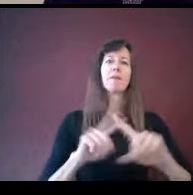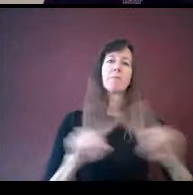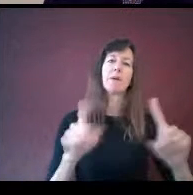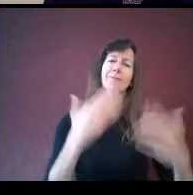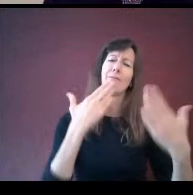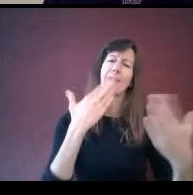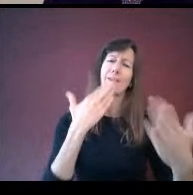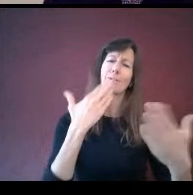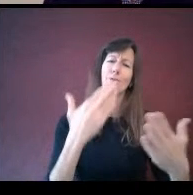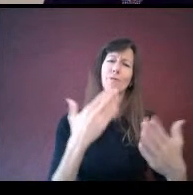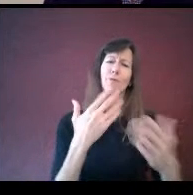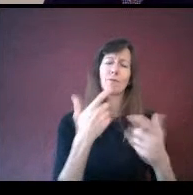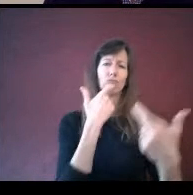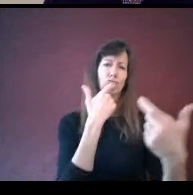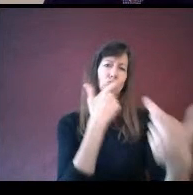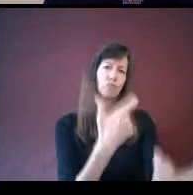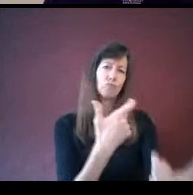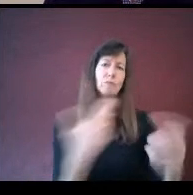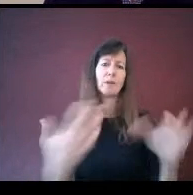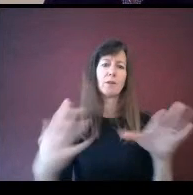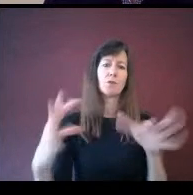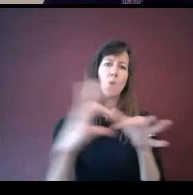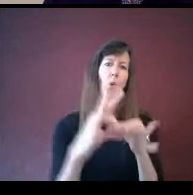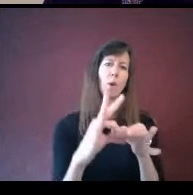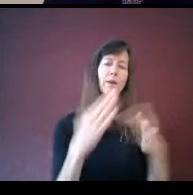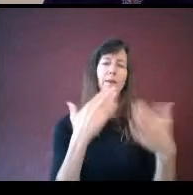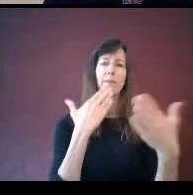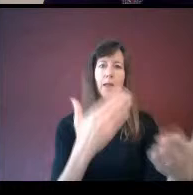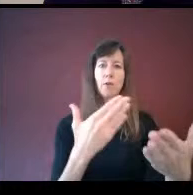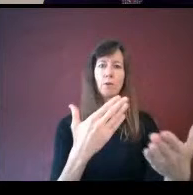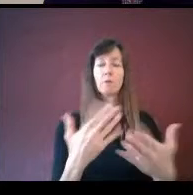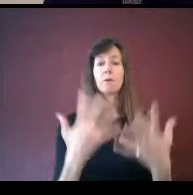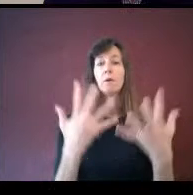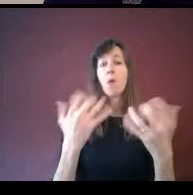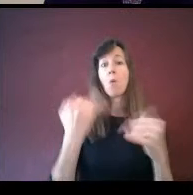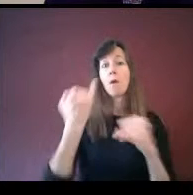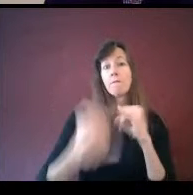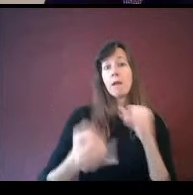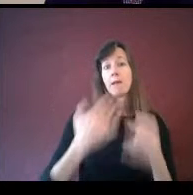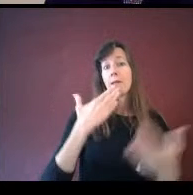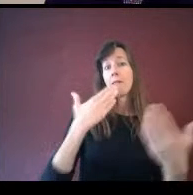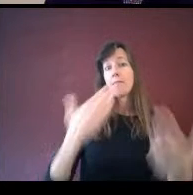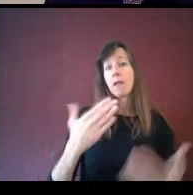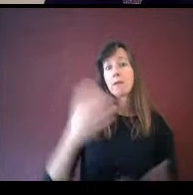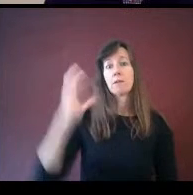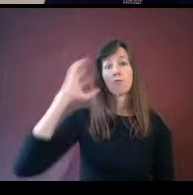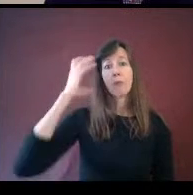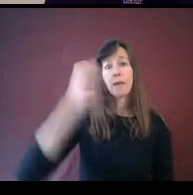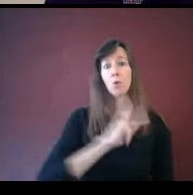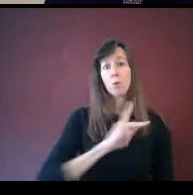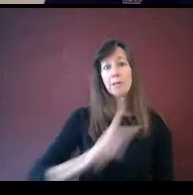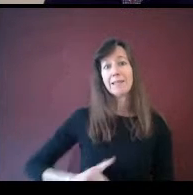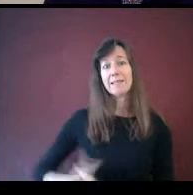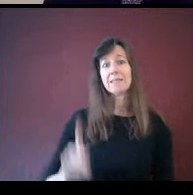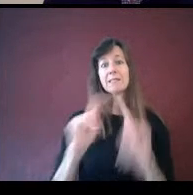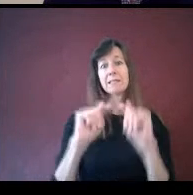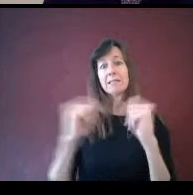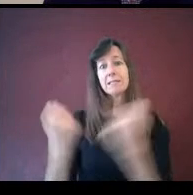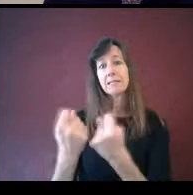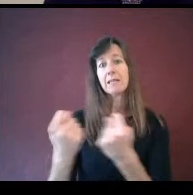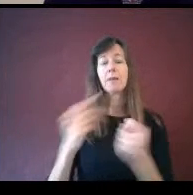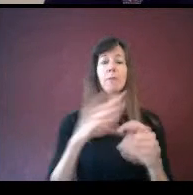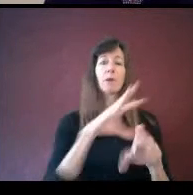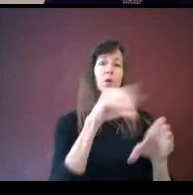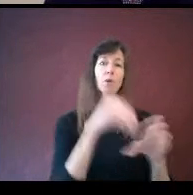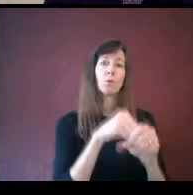in. I want to thank also finally the Radio Kingston team, and including Diane and Manuel,